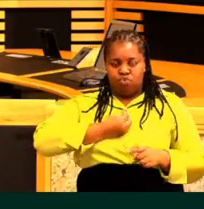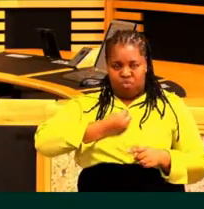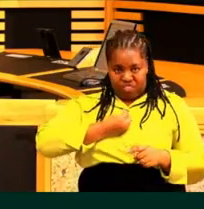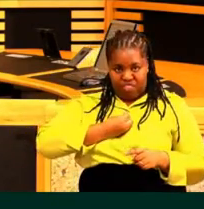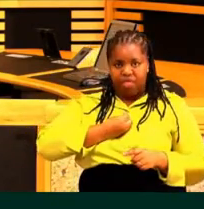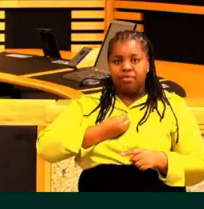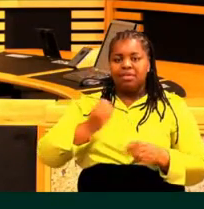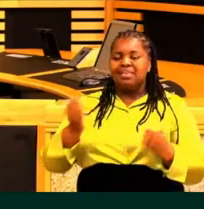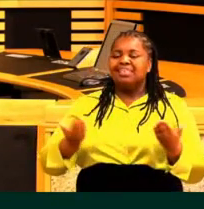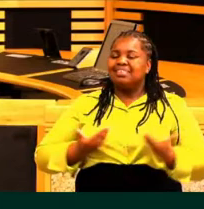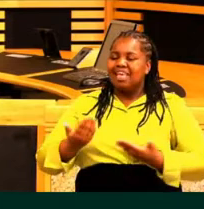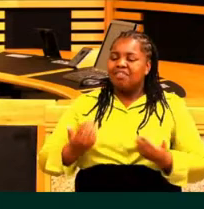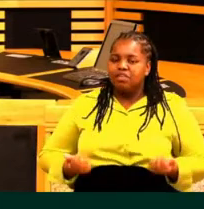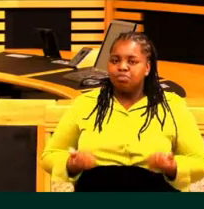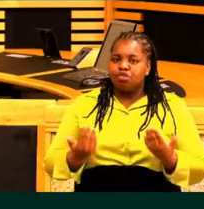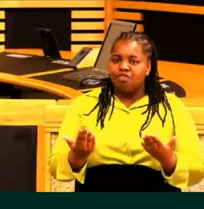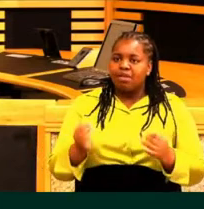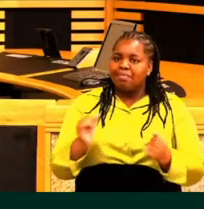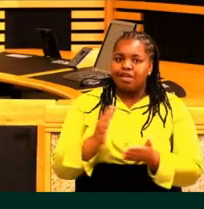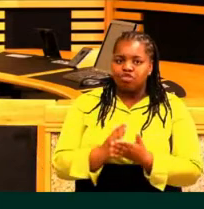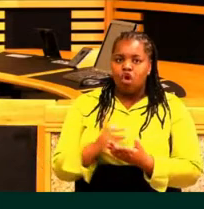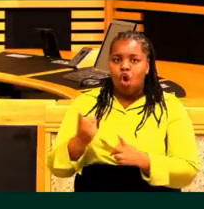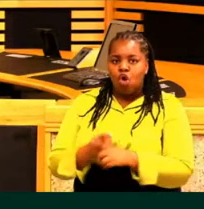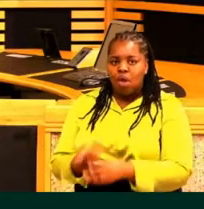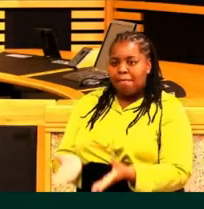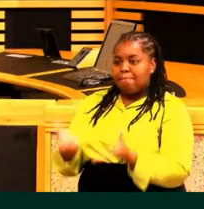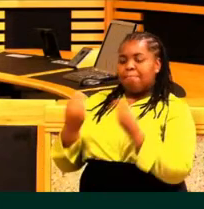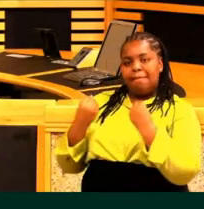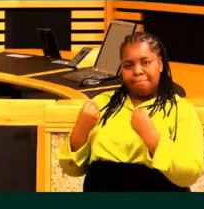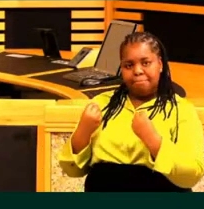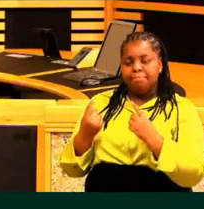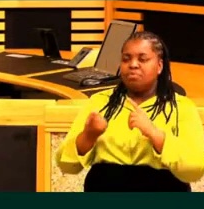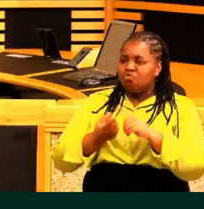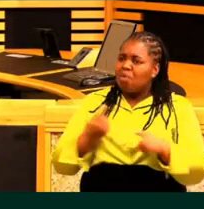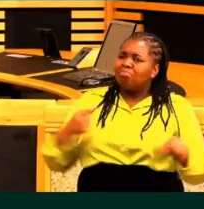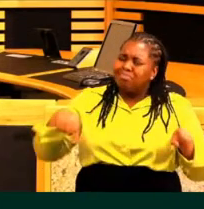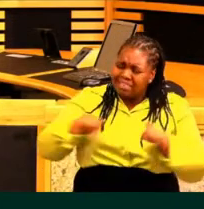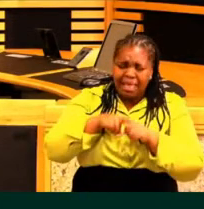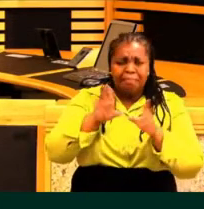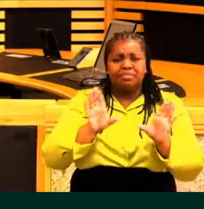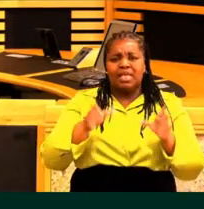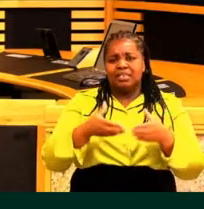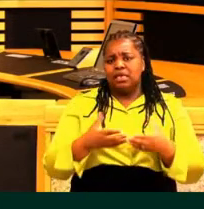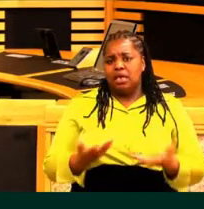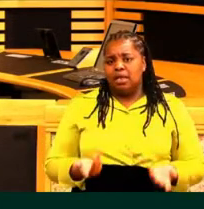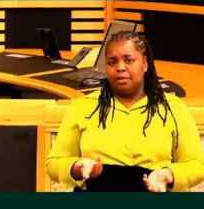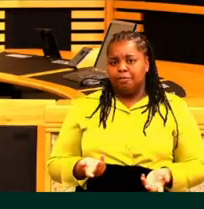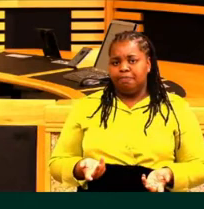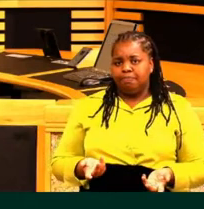service providers have got to be sourced from the very same sector